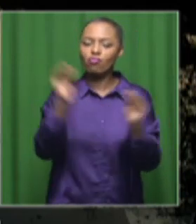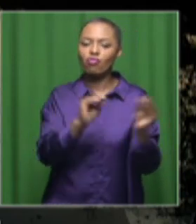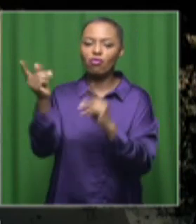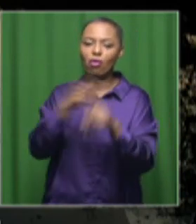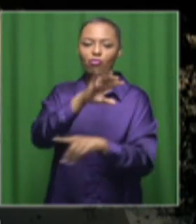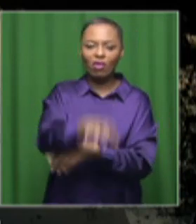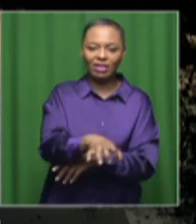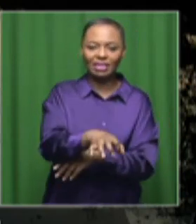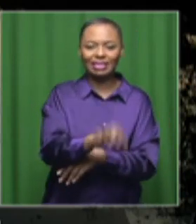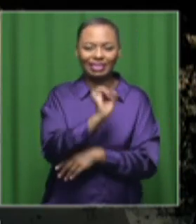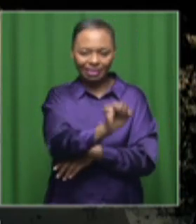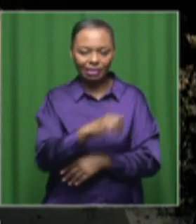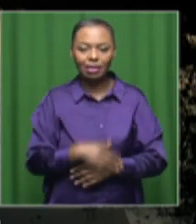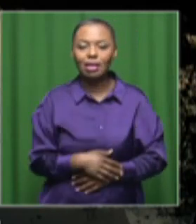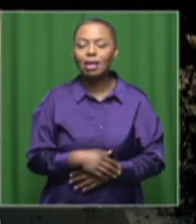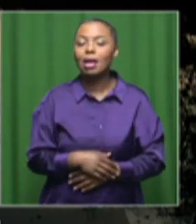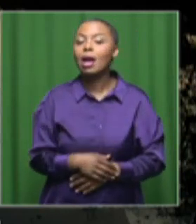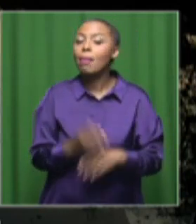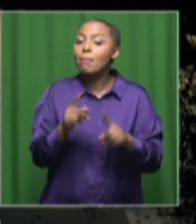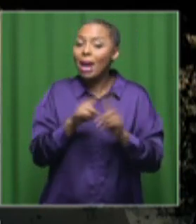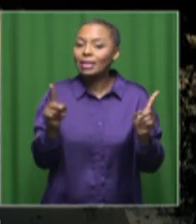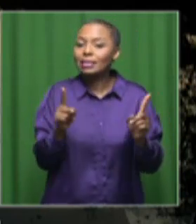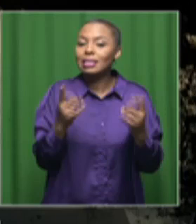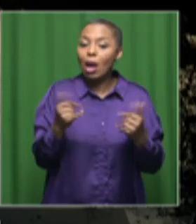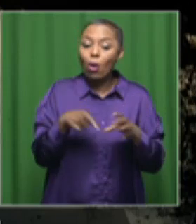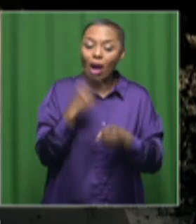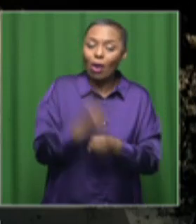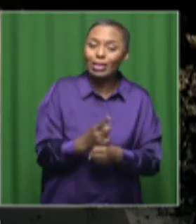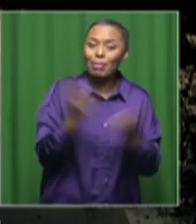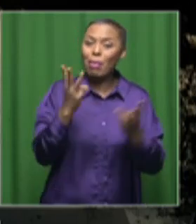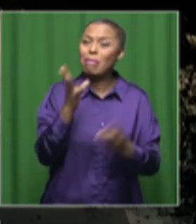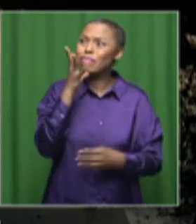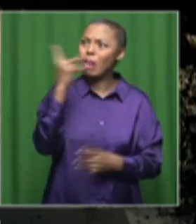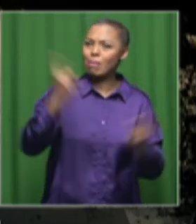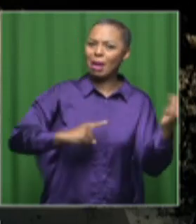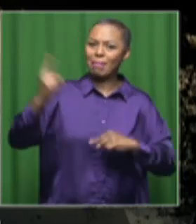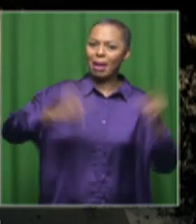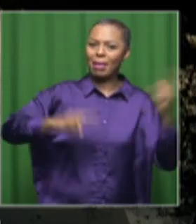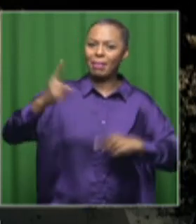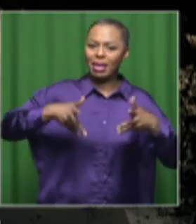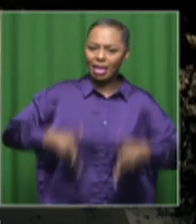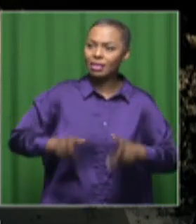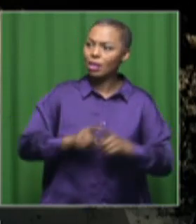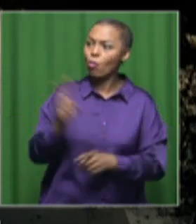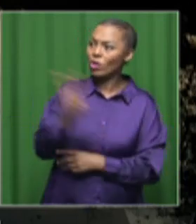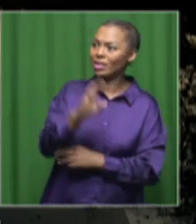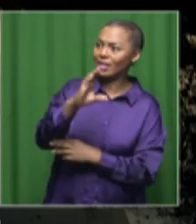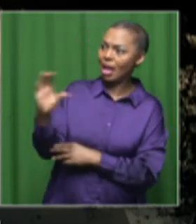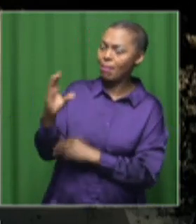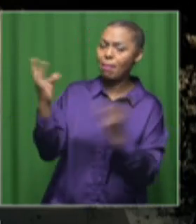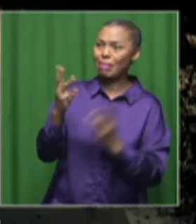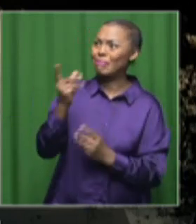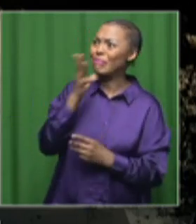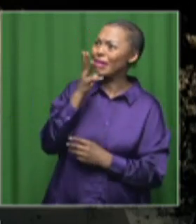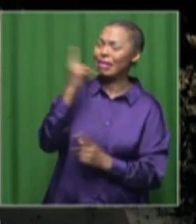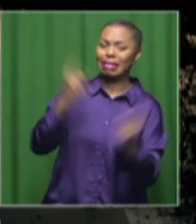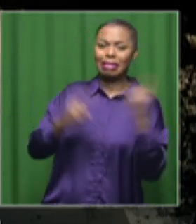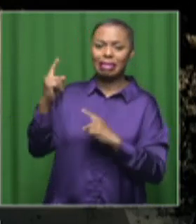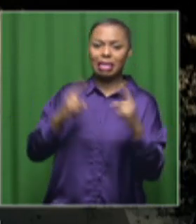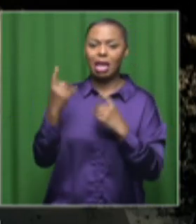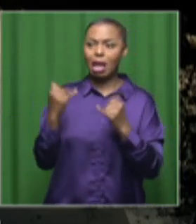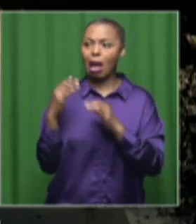these provinces who have received people, especially Gauteng and the Western Cape, have been complaining about a strain on